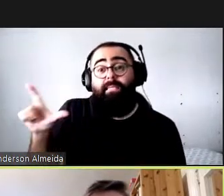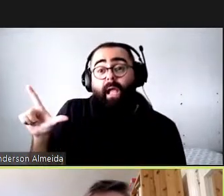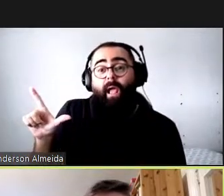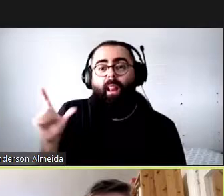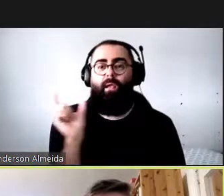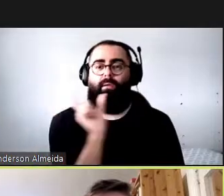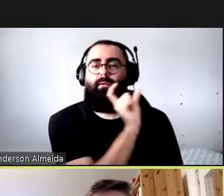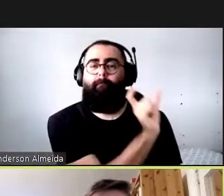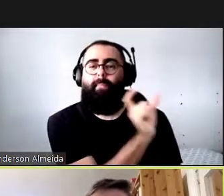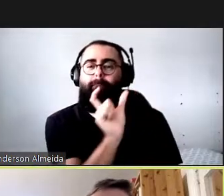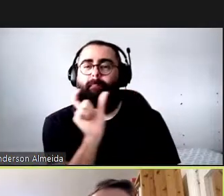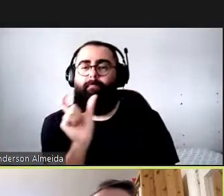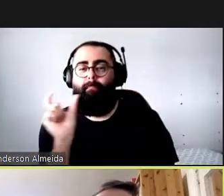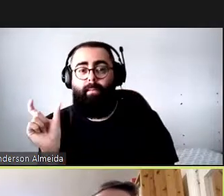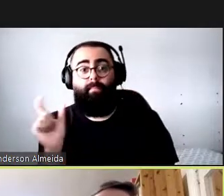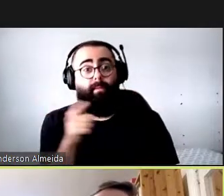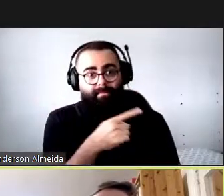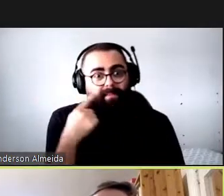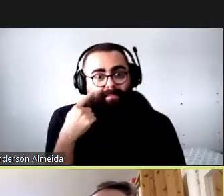where the phrase boundary is.